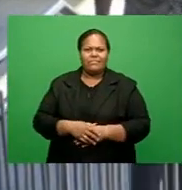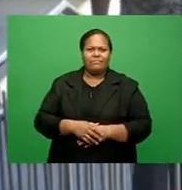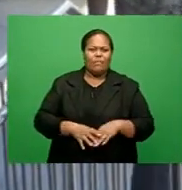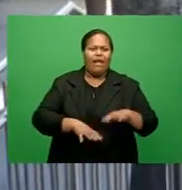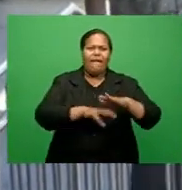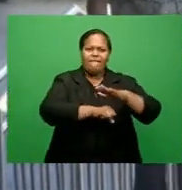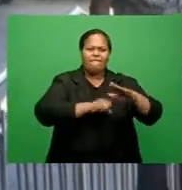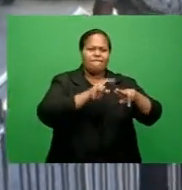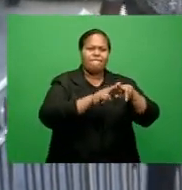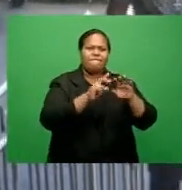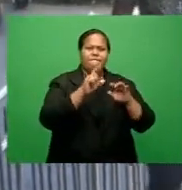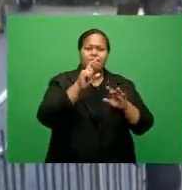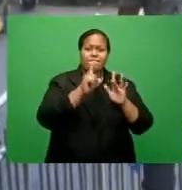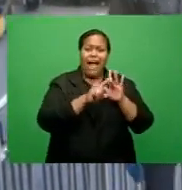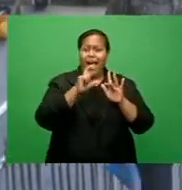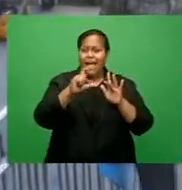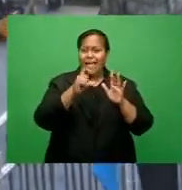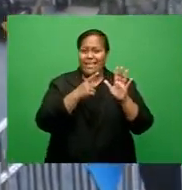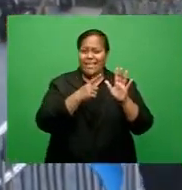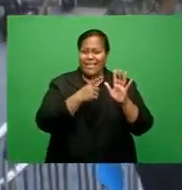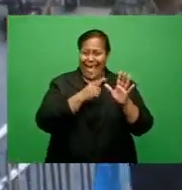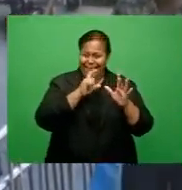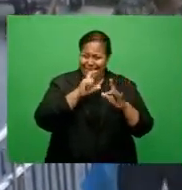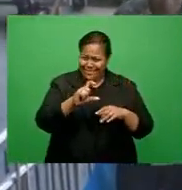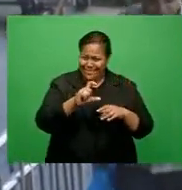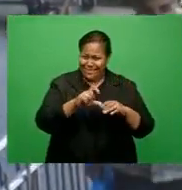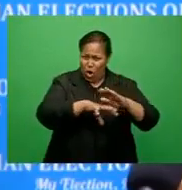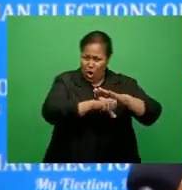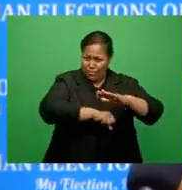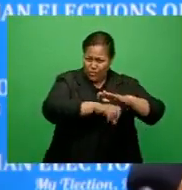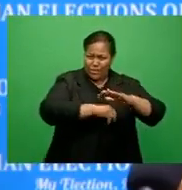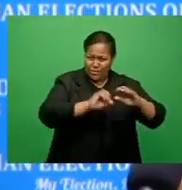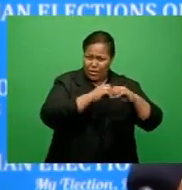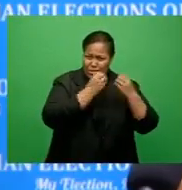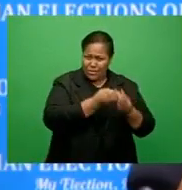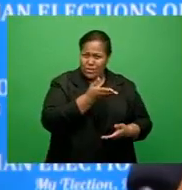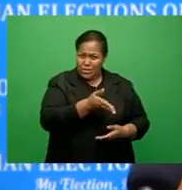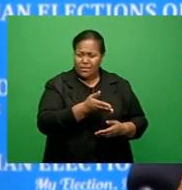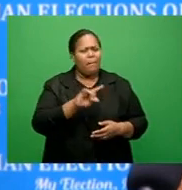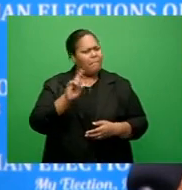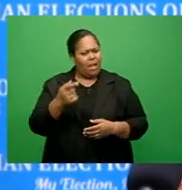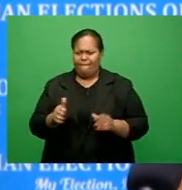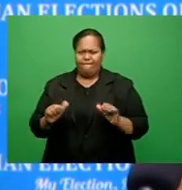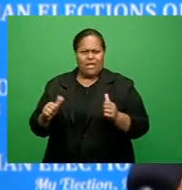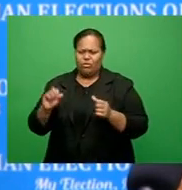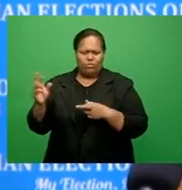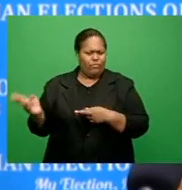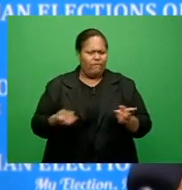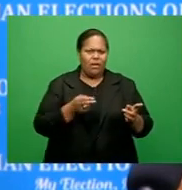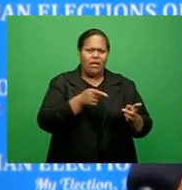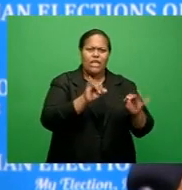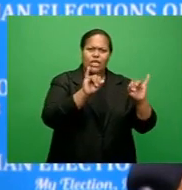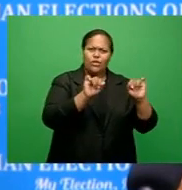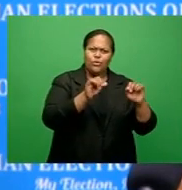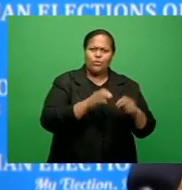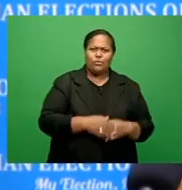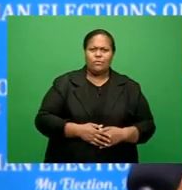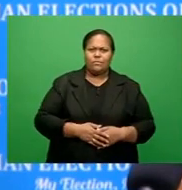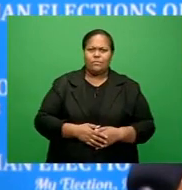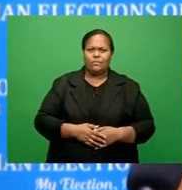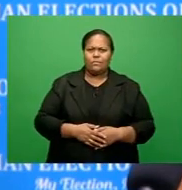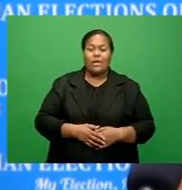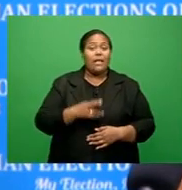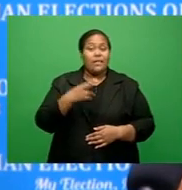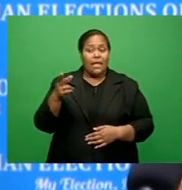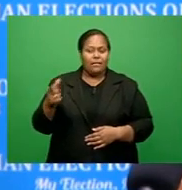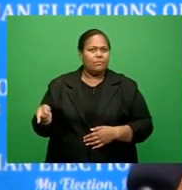unquote. Further, after being advised that the matter had already been referred to FICAC, Mr. Narayan, through one Elizabeth